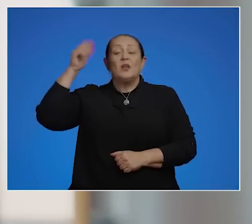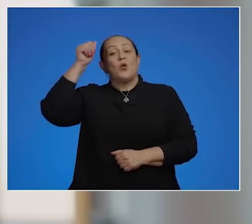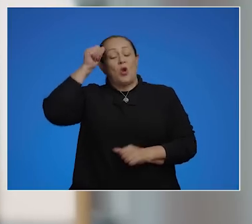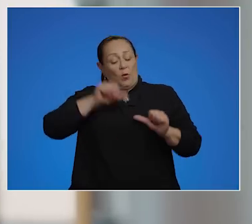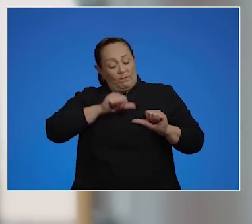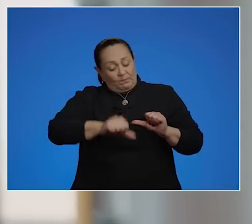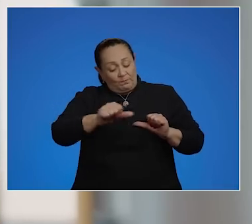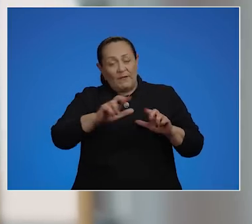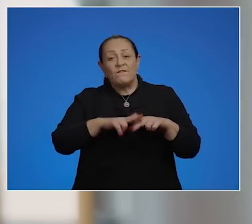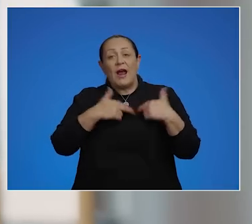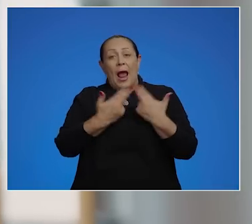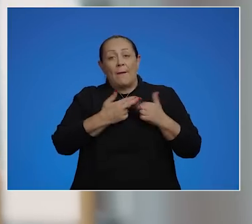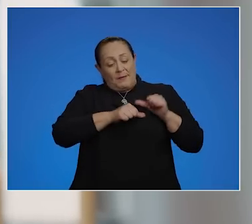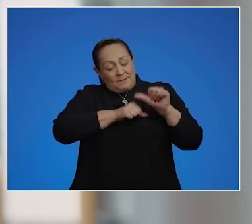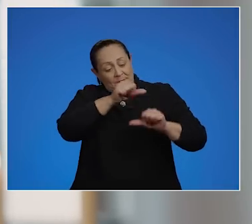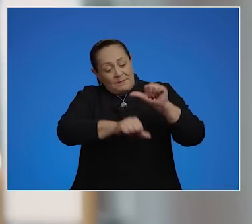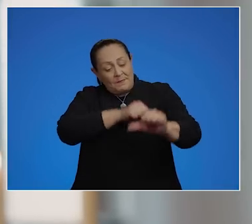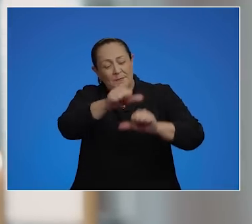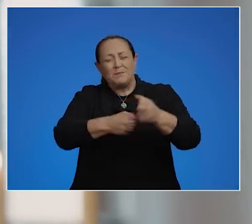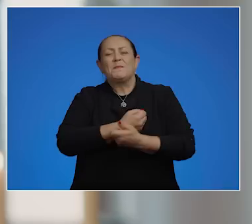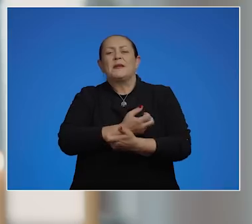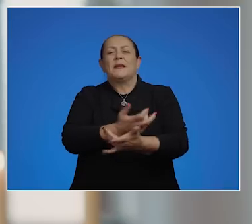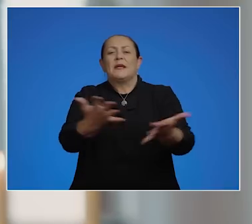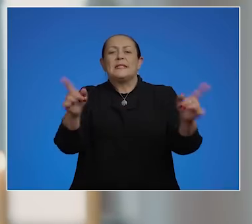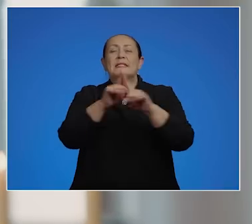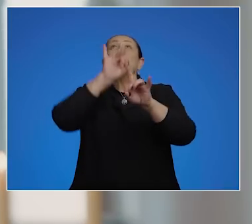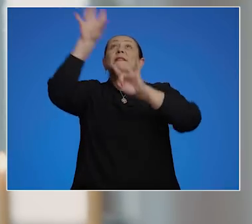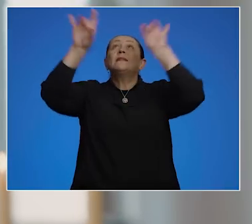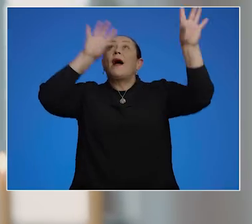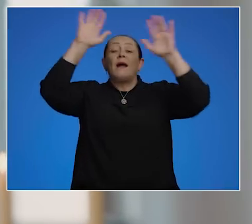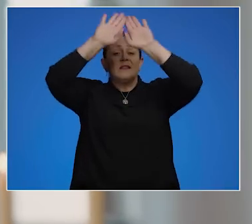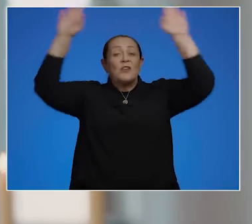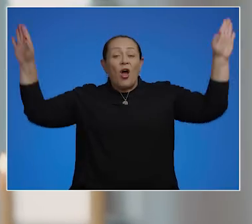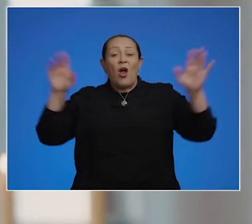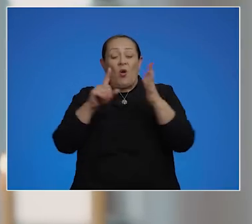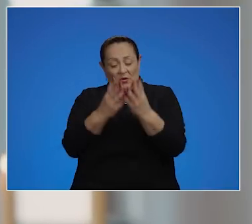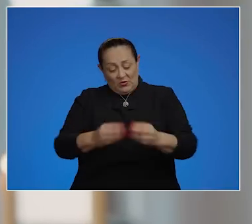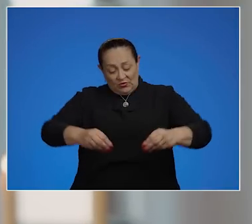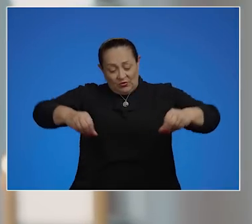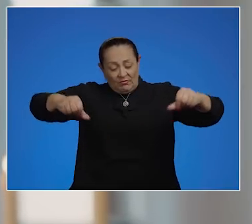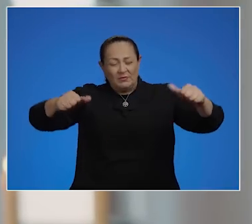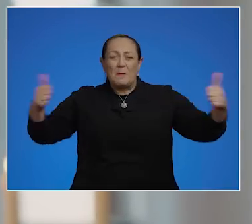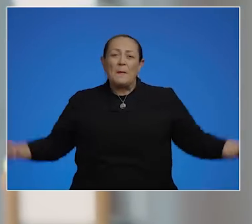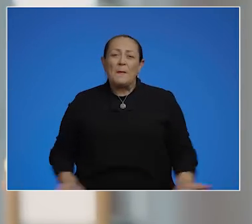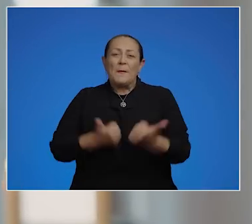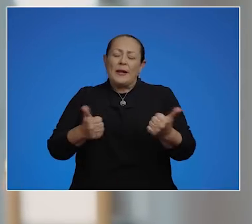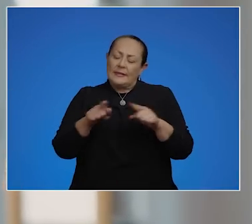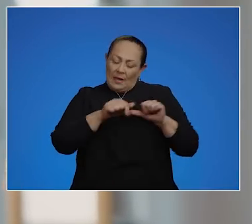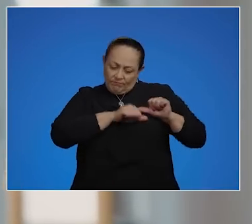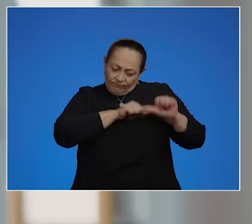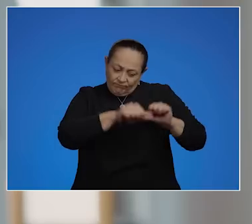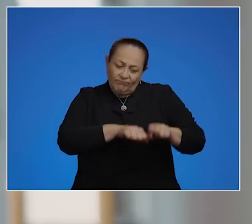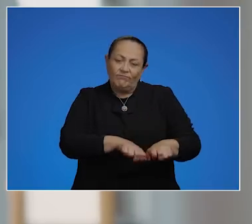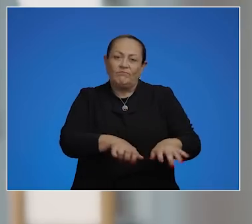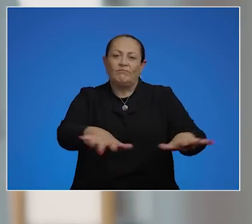more descendants than could be counted, as many as the stars of heaven or the grains of sand on